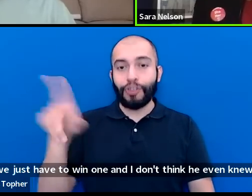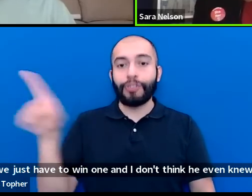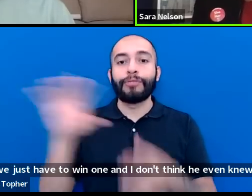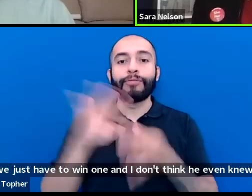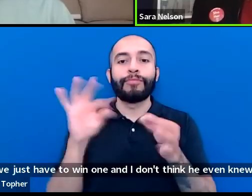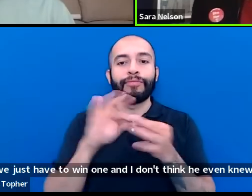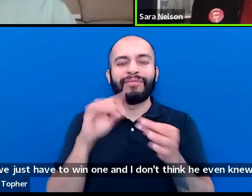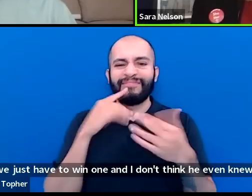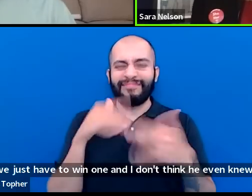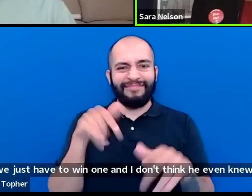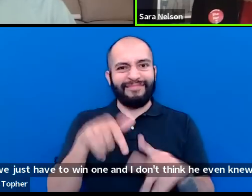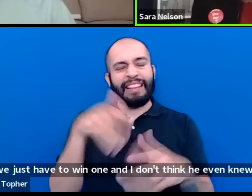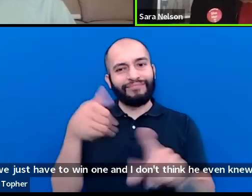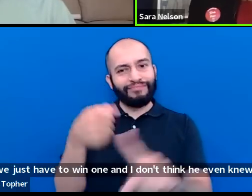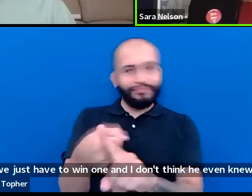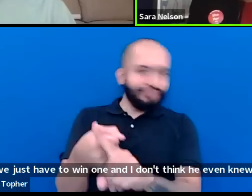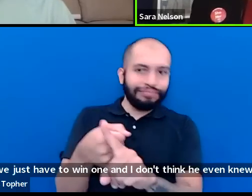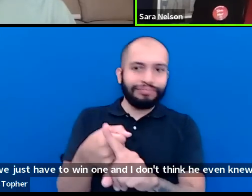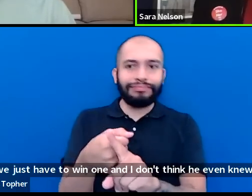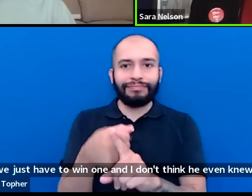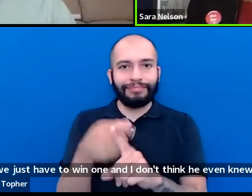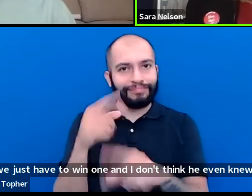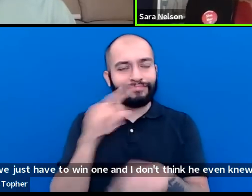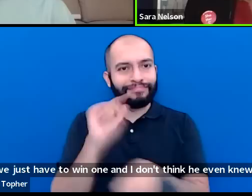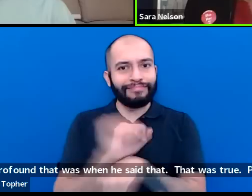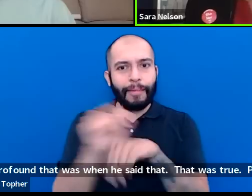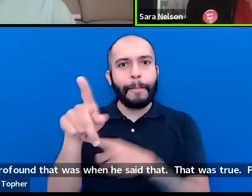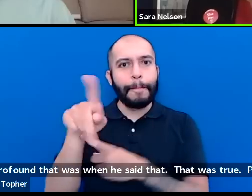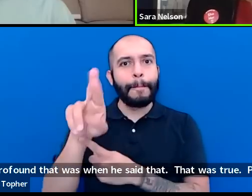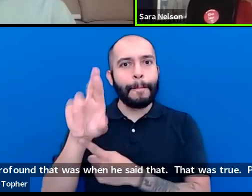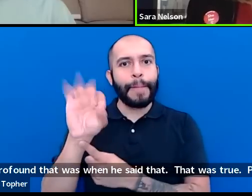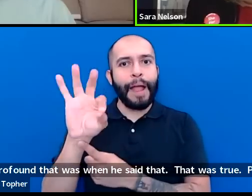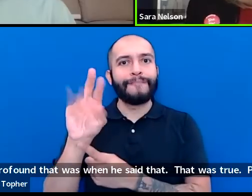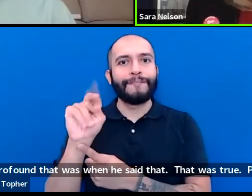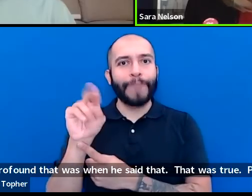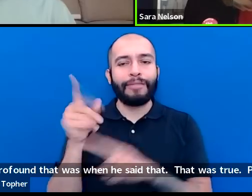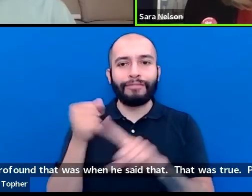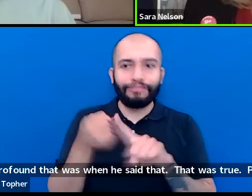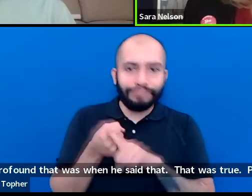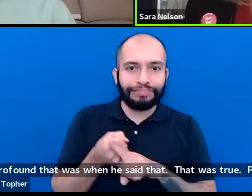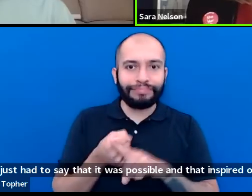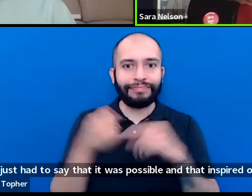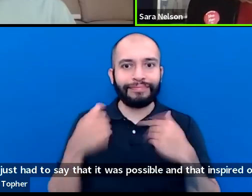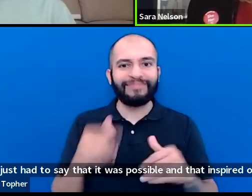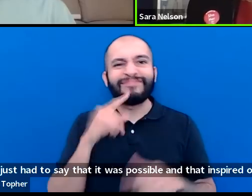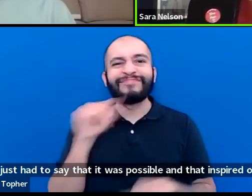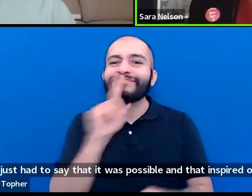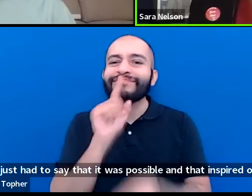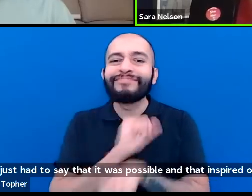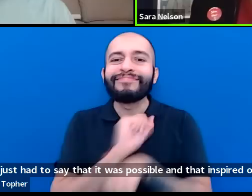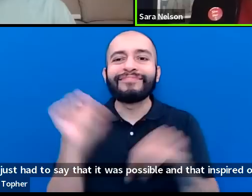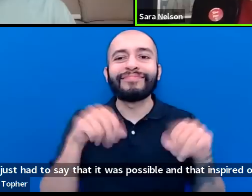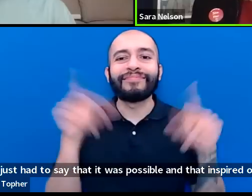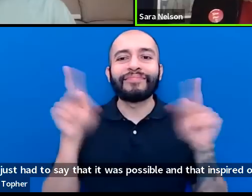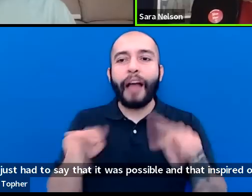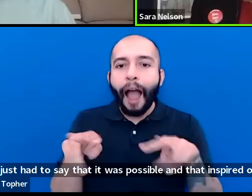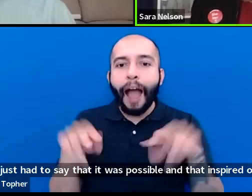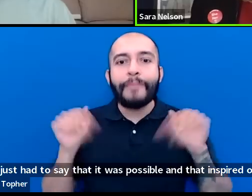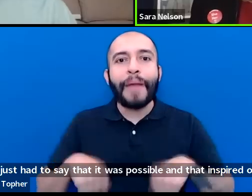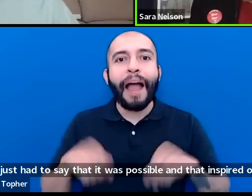had to see that it was possible. And that inspired other people to come along too. You just have to try. You just have to get out there and do